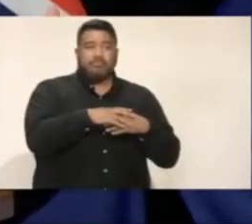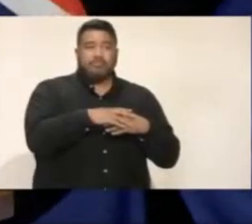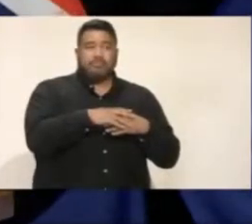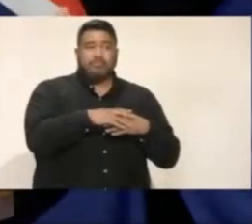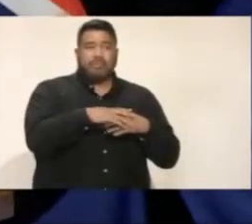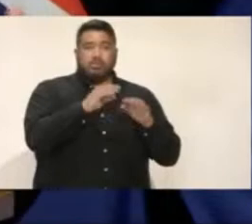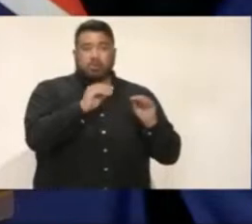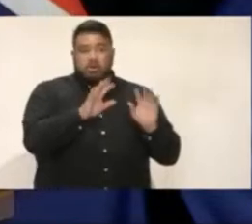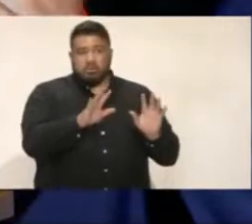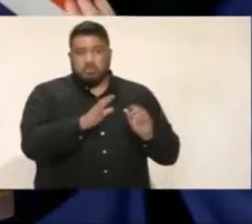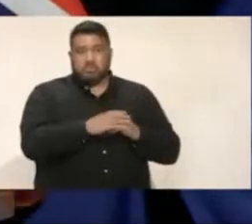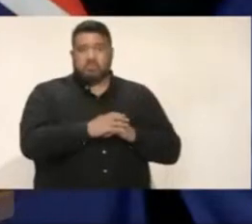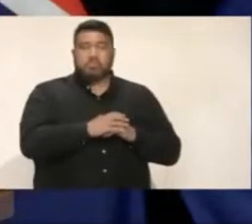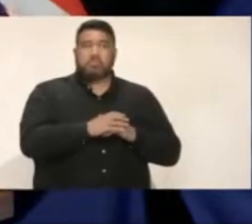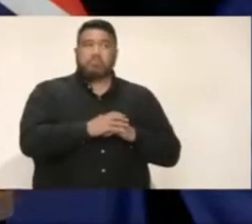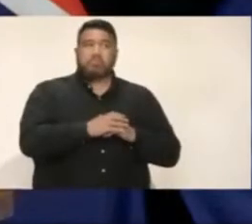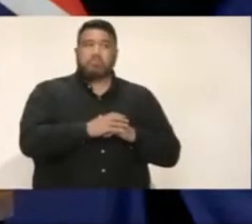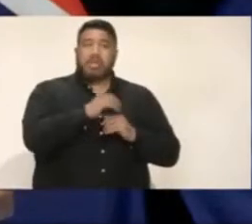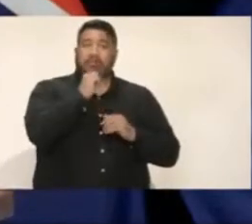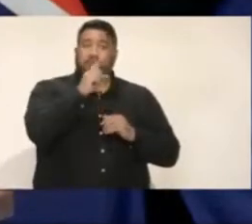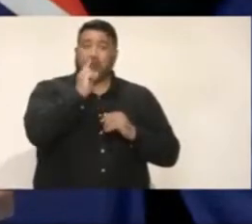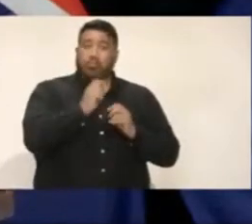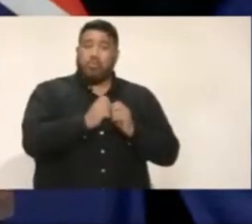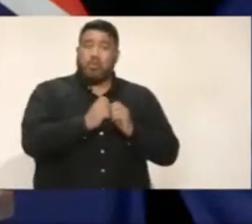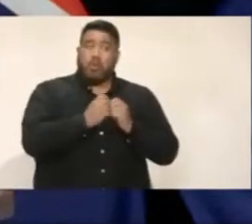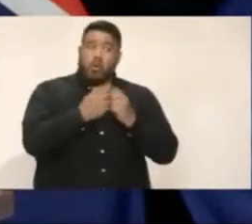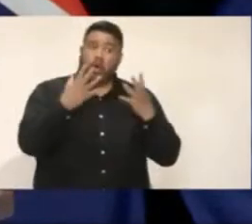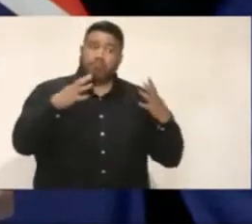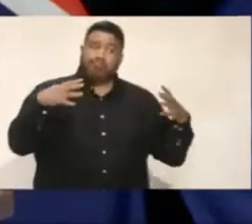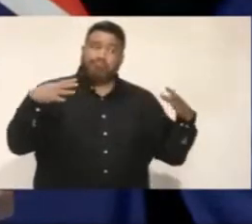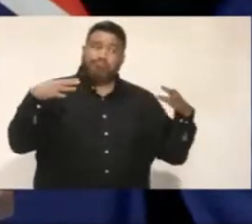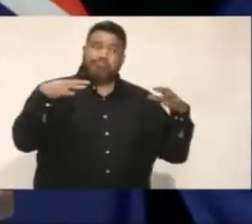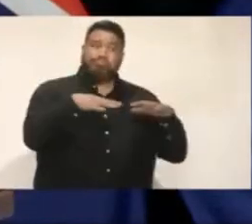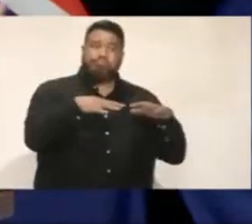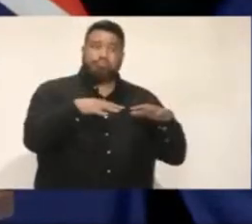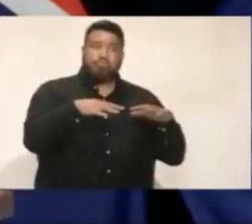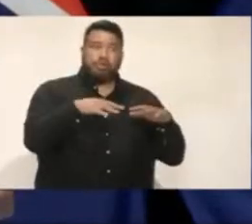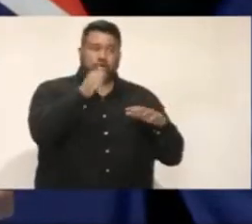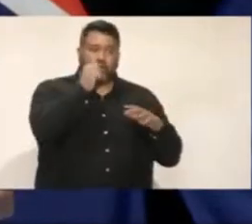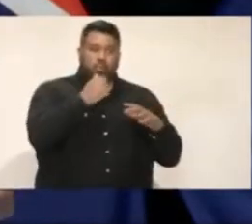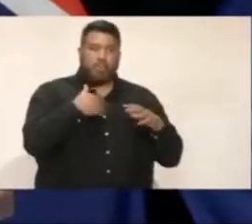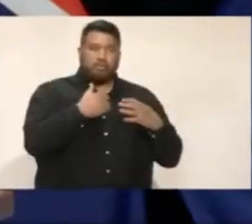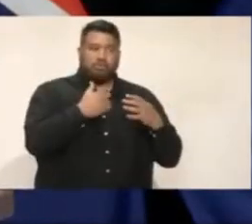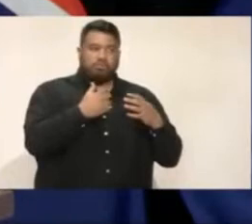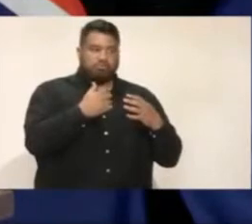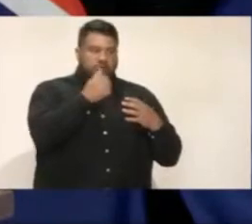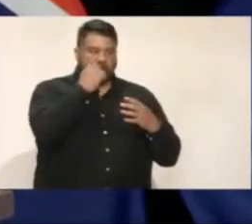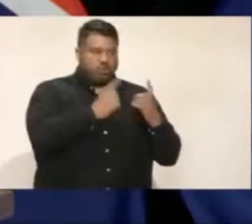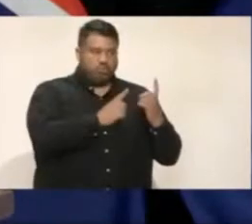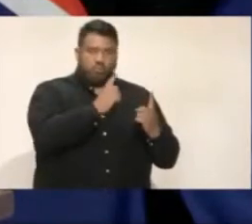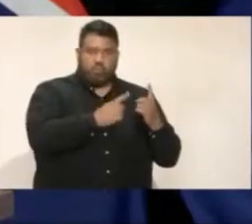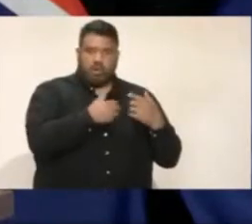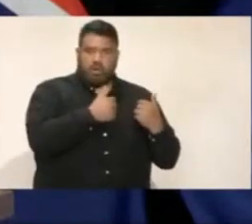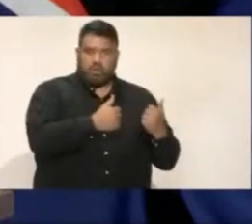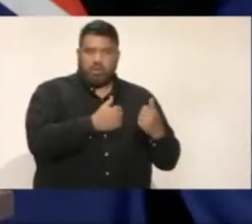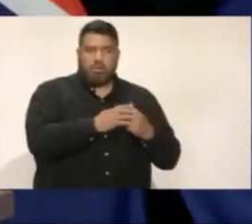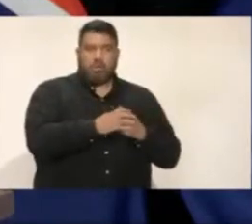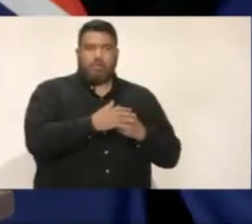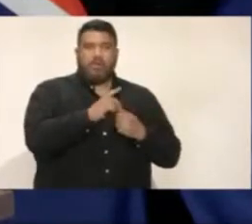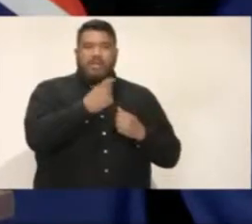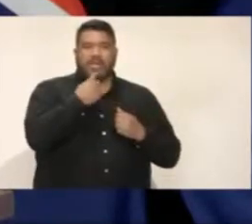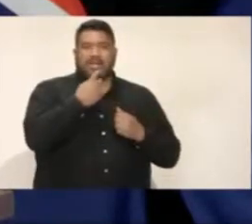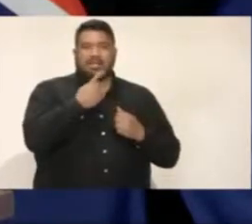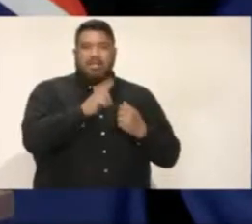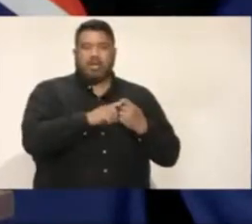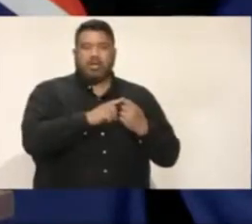they're dangerous is when they are groups of people who know each other well, who are familiar with each other, who are less likely to apply social distancing. So that's why